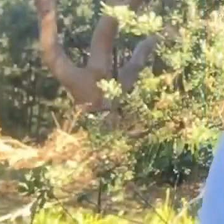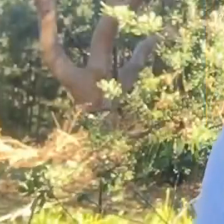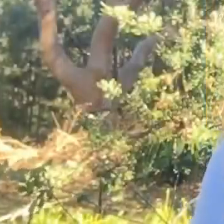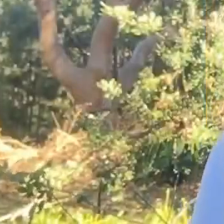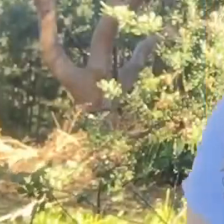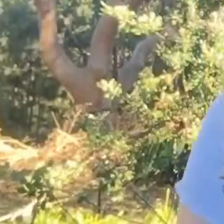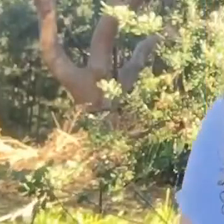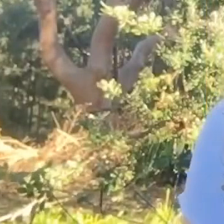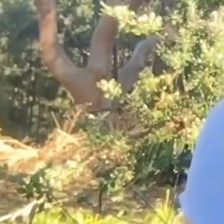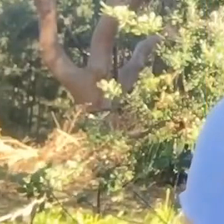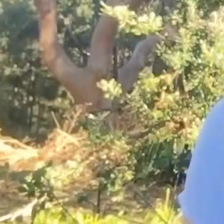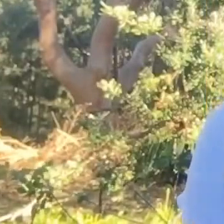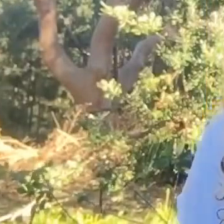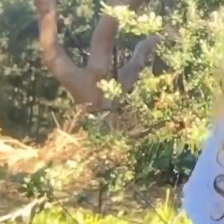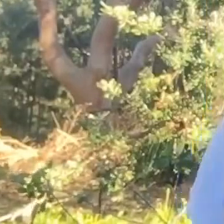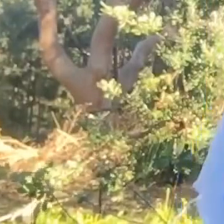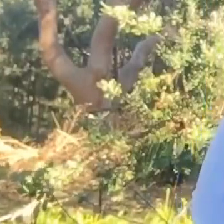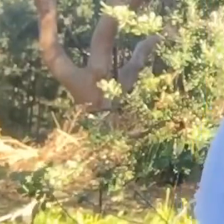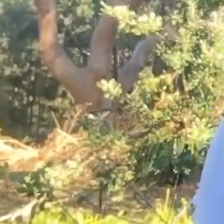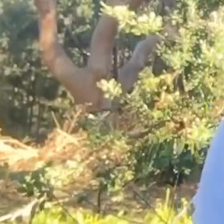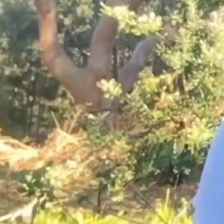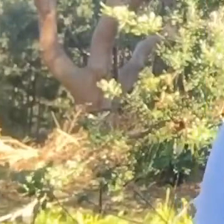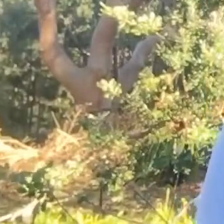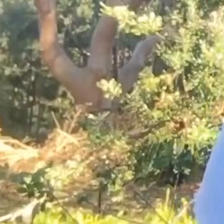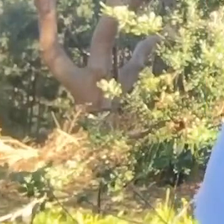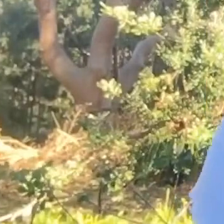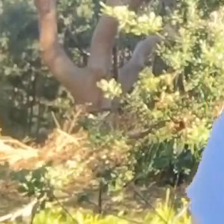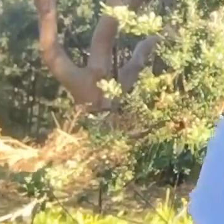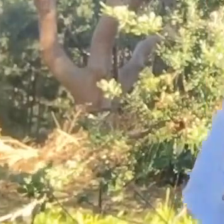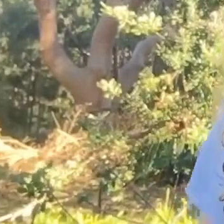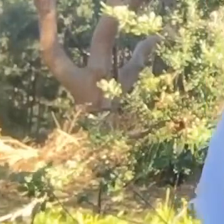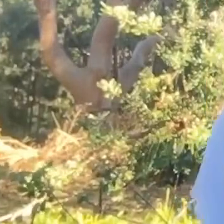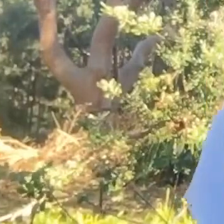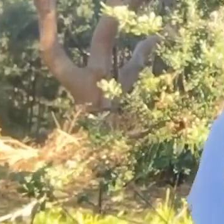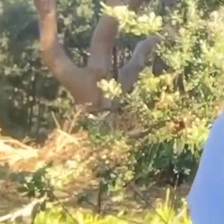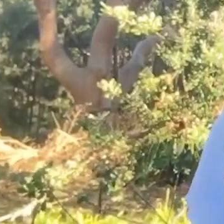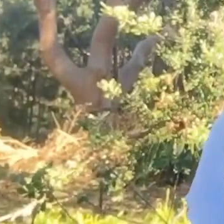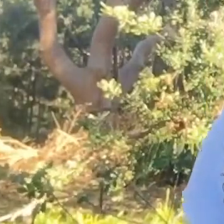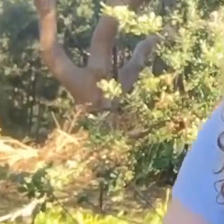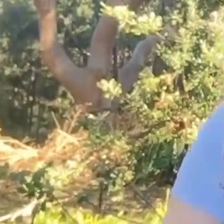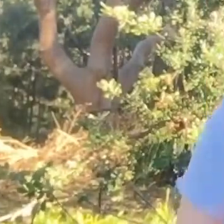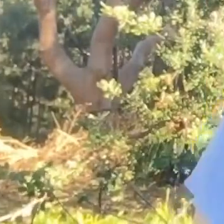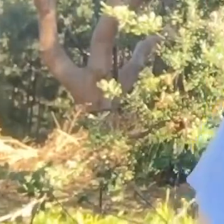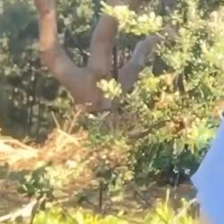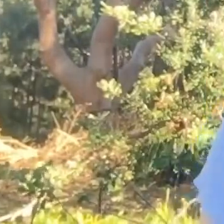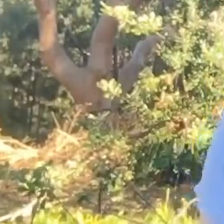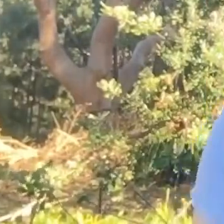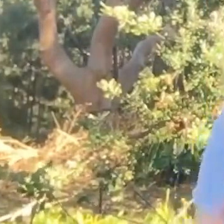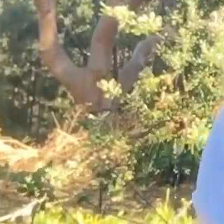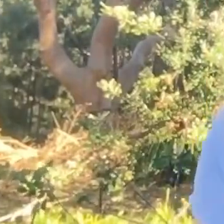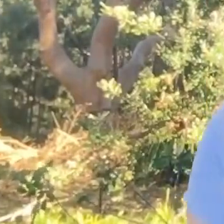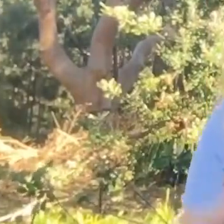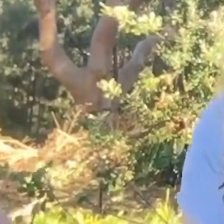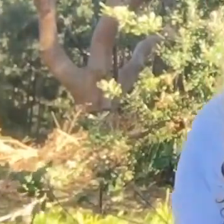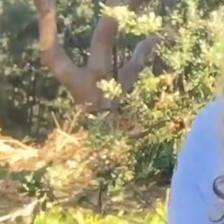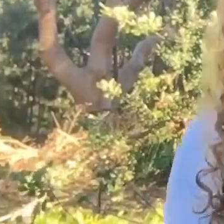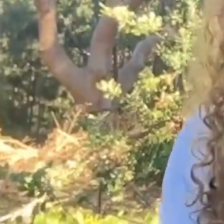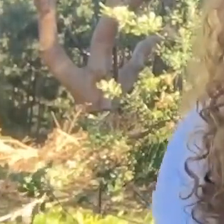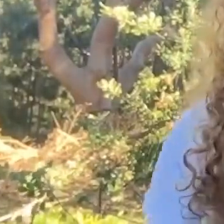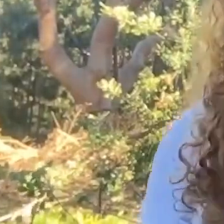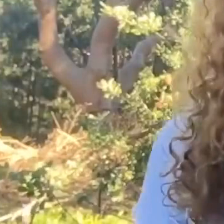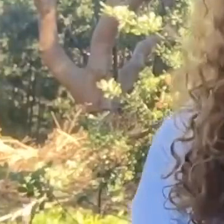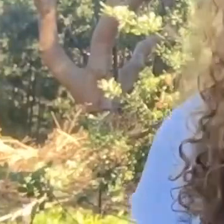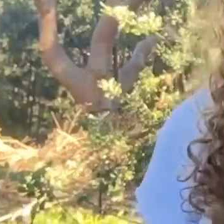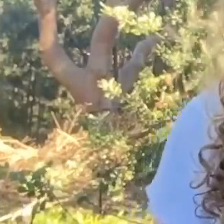Hi, everyone. I'm Lucy, and I usually go to the 5:15 service, but I've also been doing a bit of online 10 a.m. service, so I guess you could say at the moment I'm a bit of